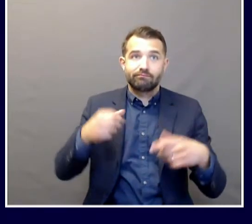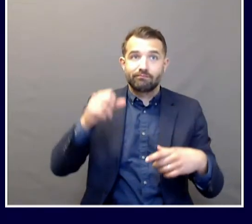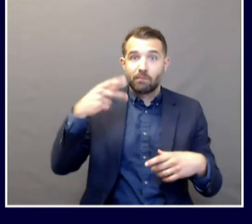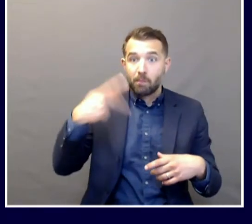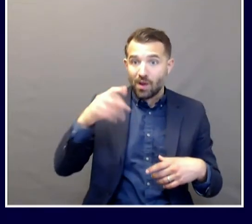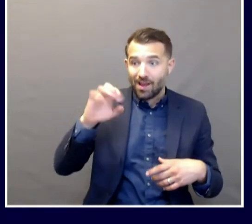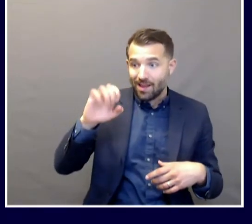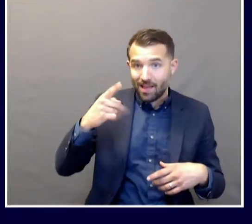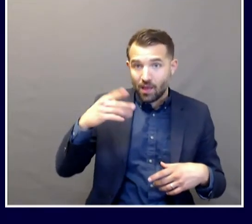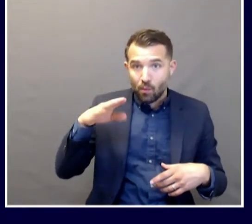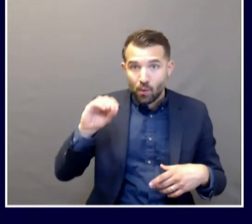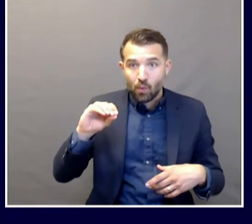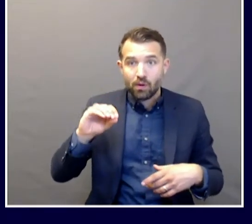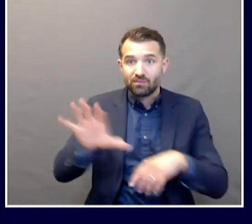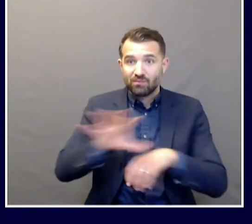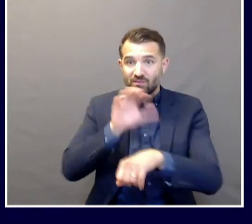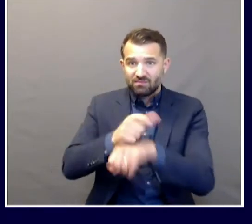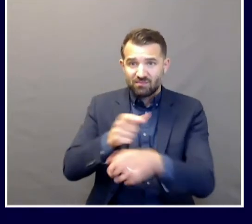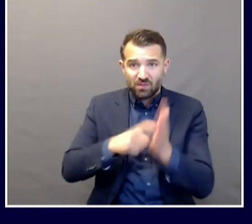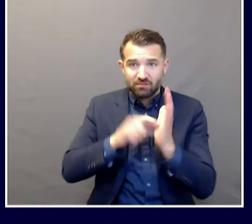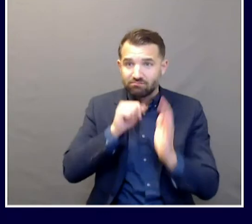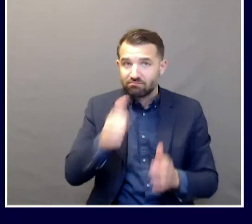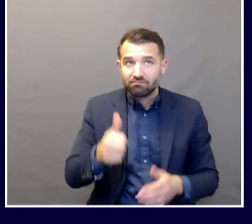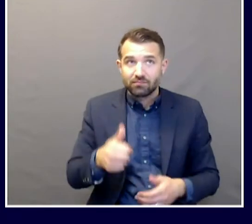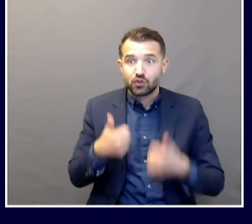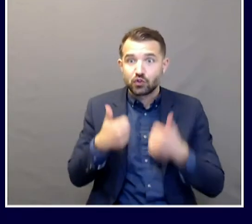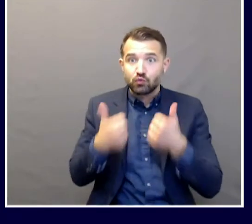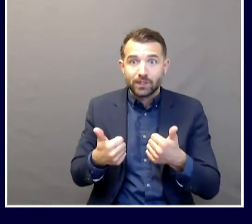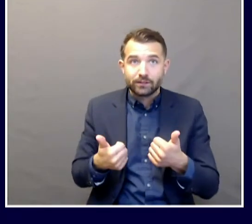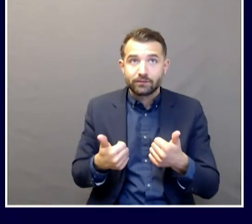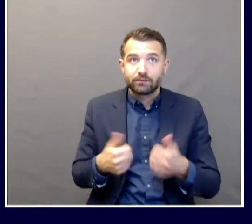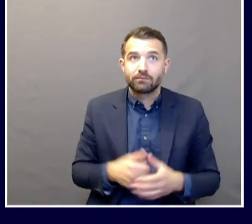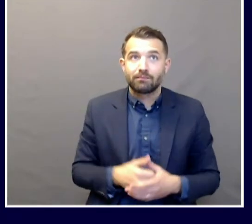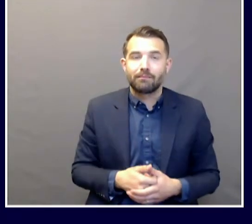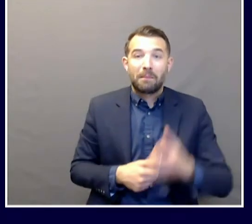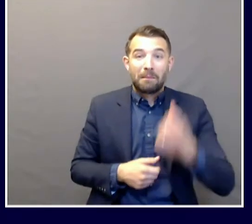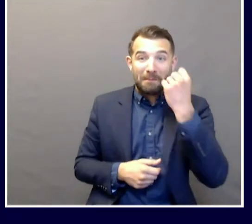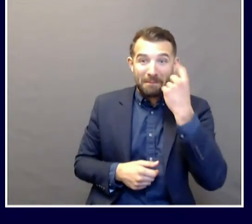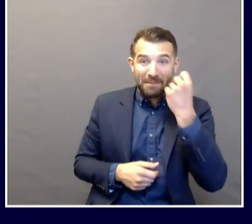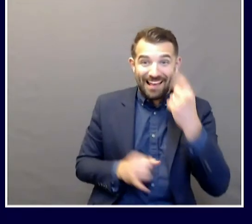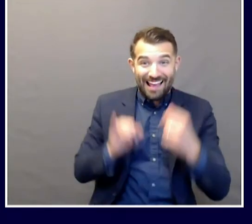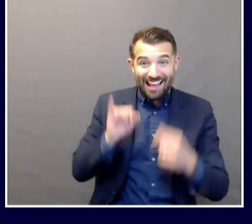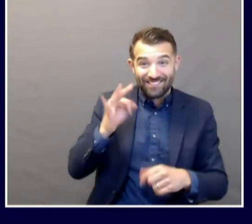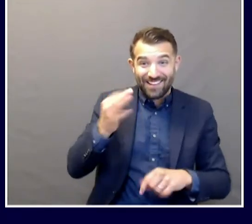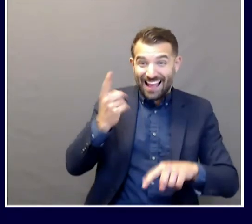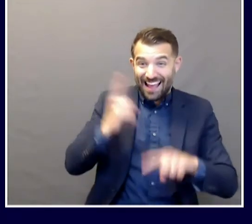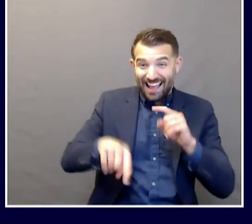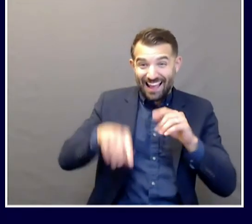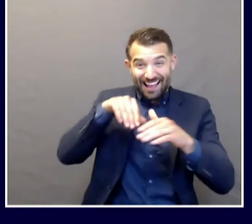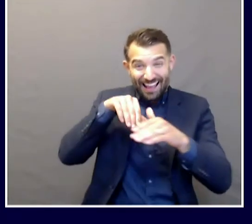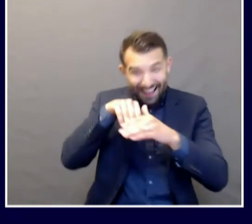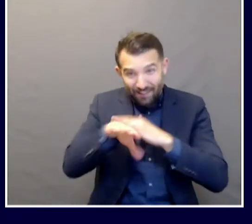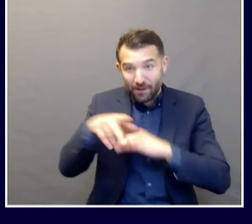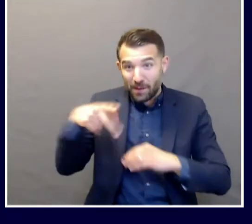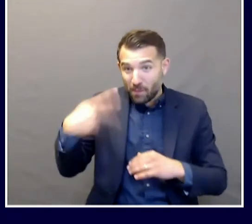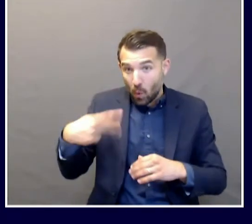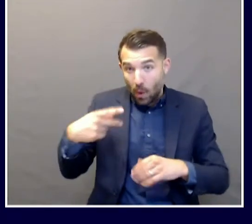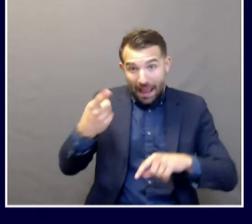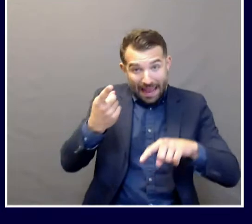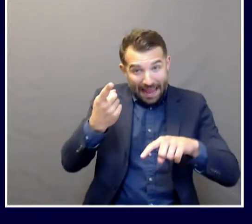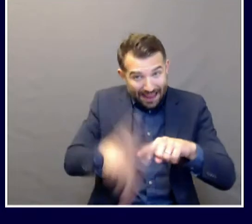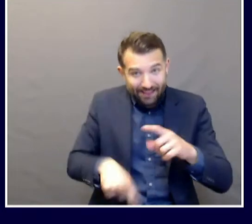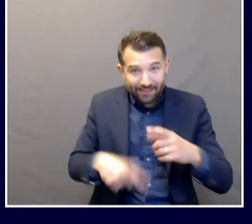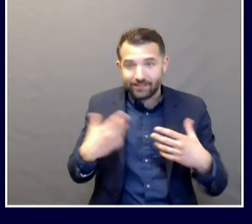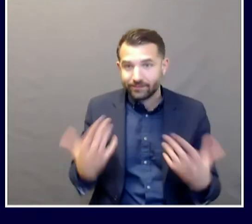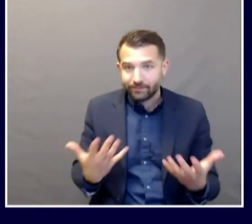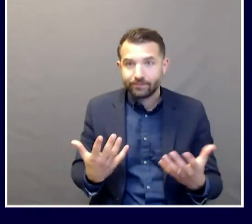going to Portland is not easy or accessible for you, then we've got to diversify where vaccines are offered.